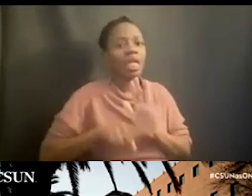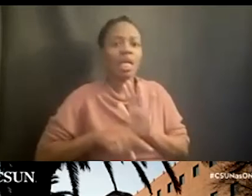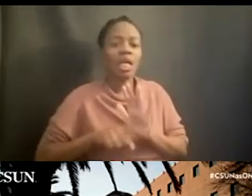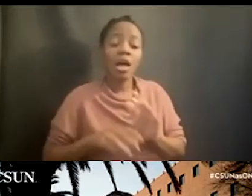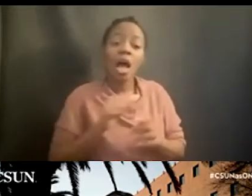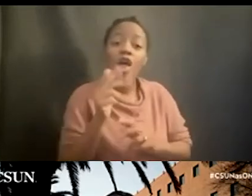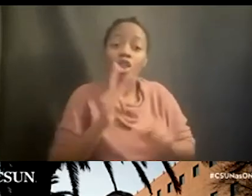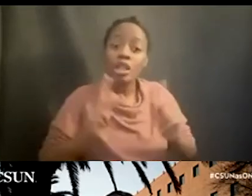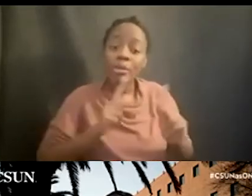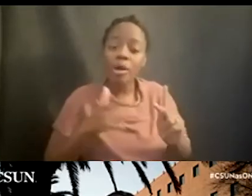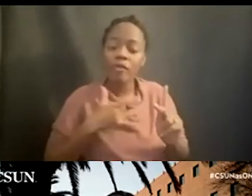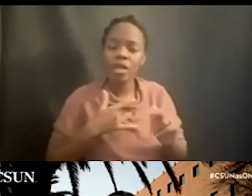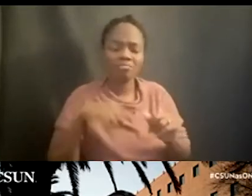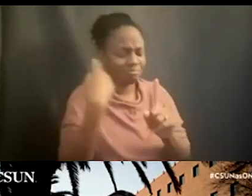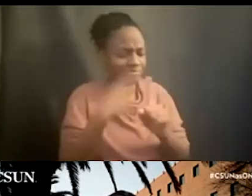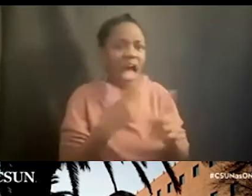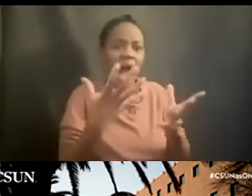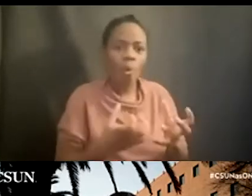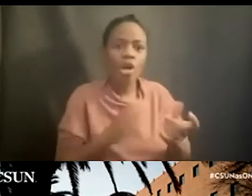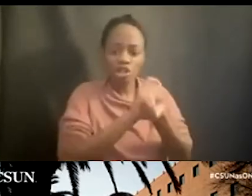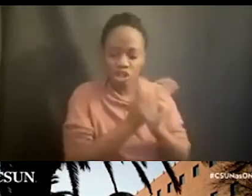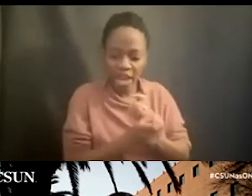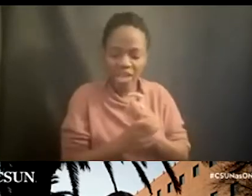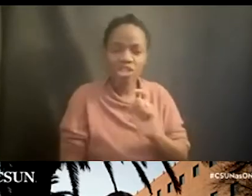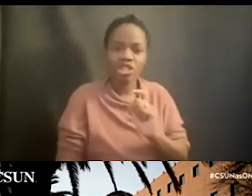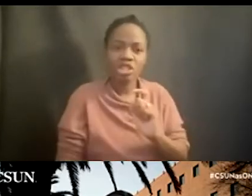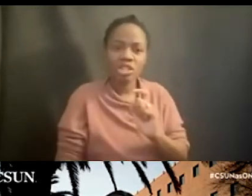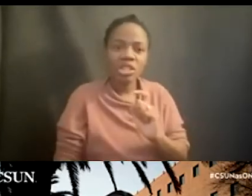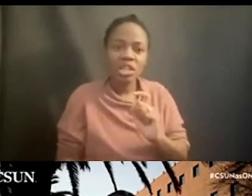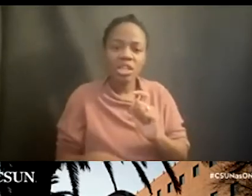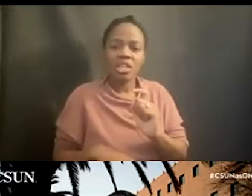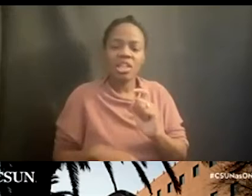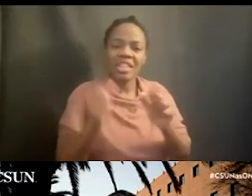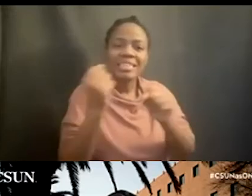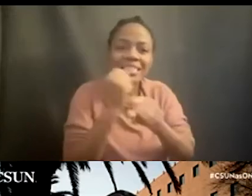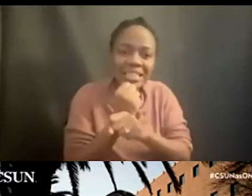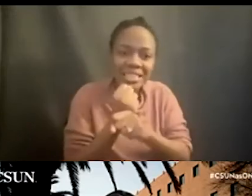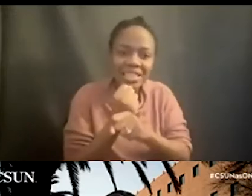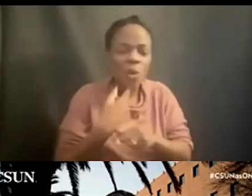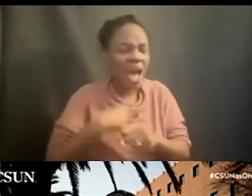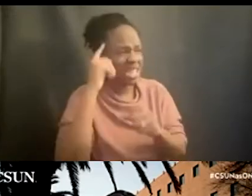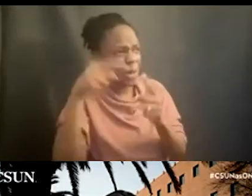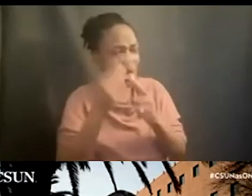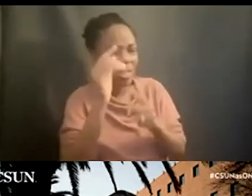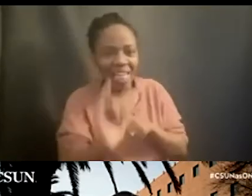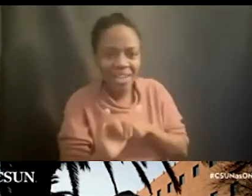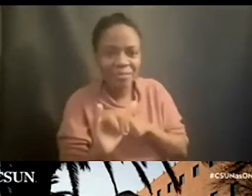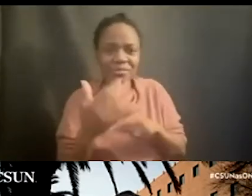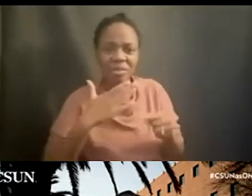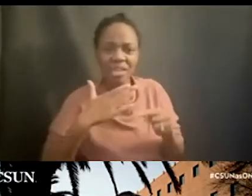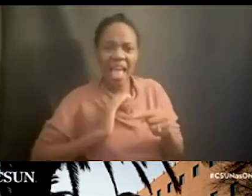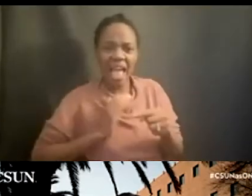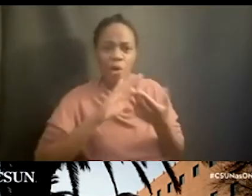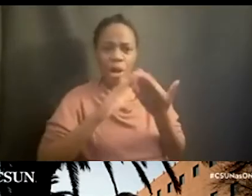be that 1 in 100. I want to change those numbers. So I think I always just think about the statistics that are out there about our communities and,